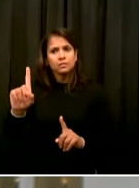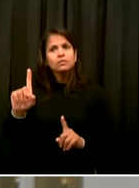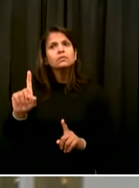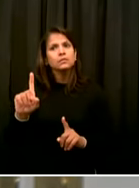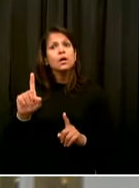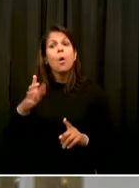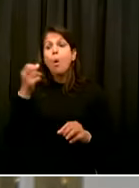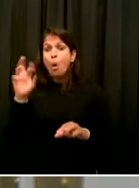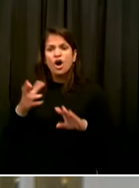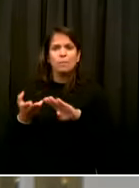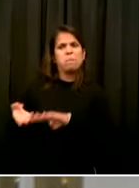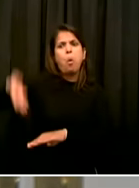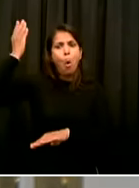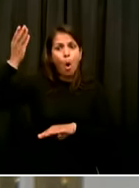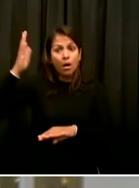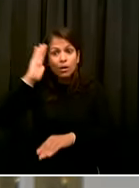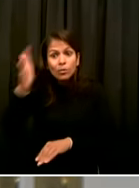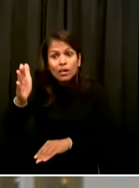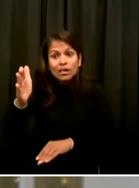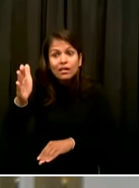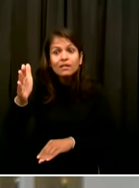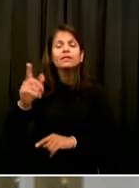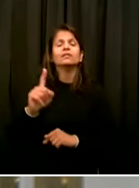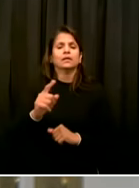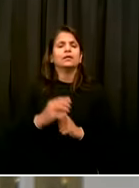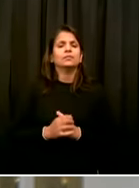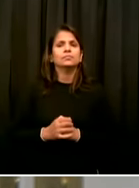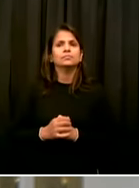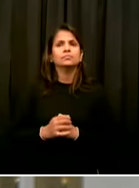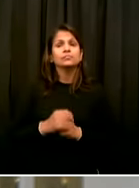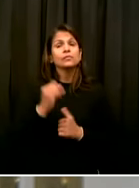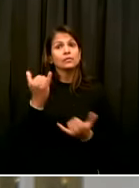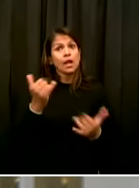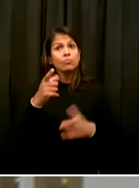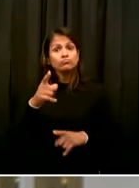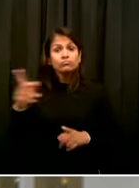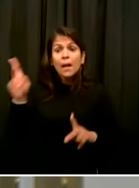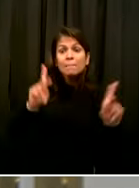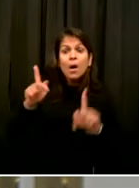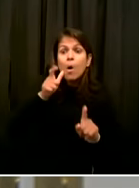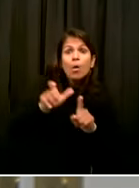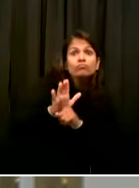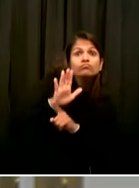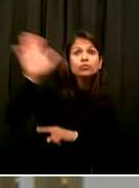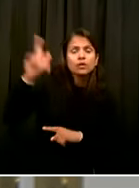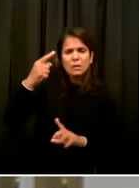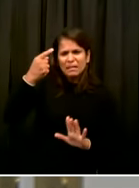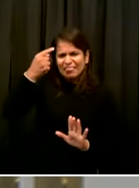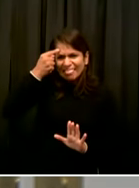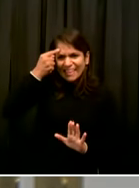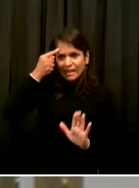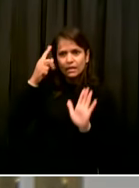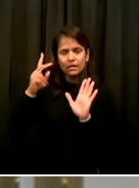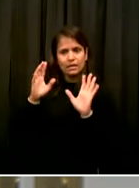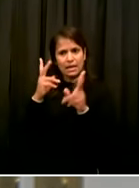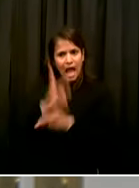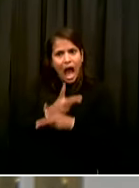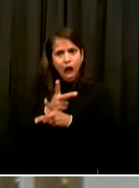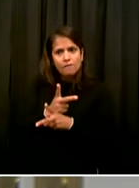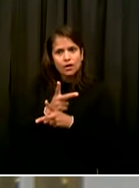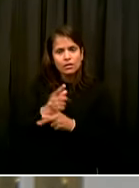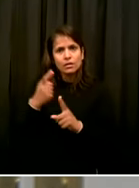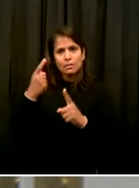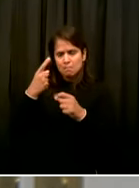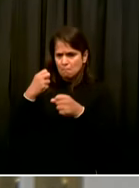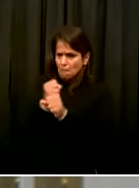this is a threshold moment. What you do and how you act can save someone's life, so please take a moment and put a stranger's needs before